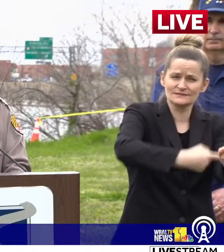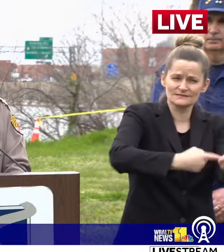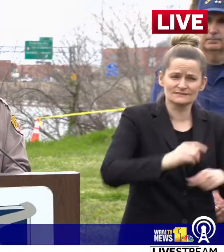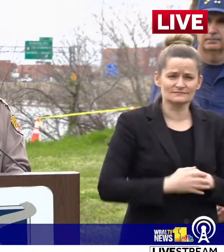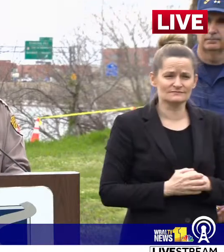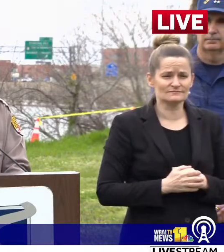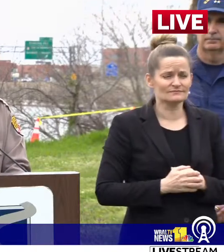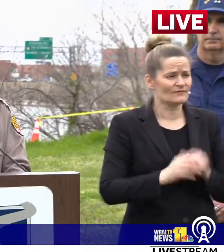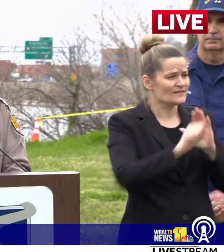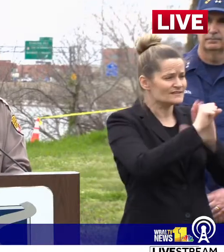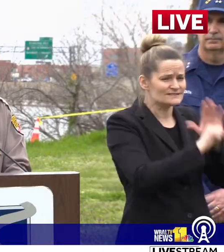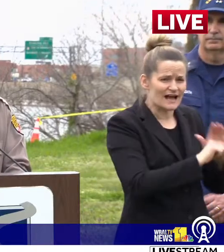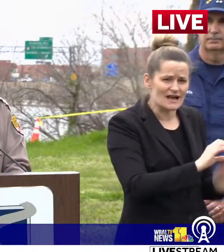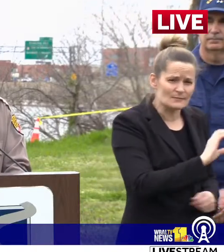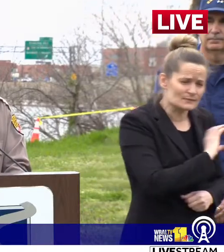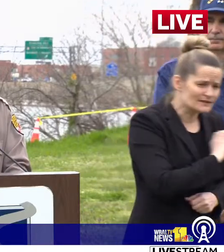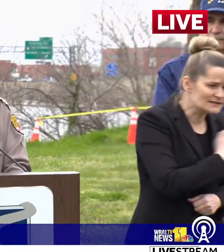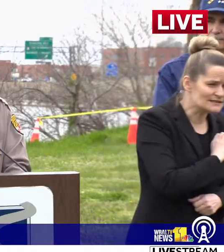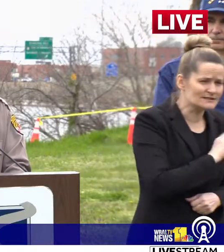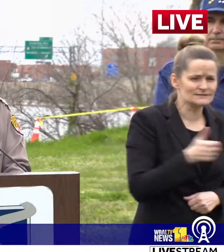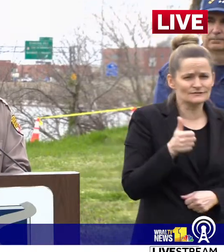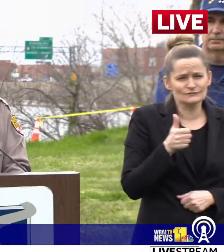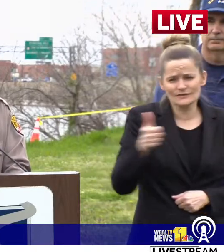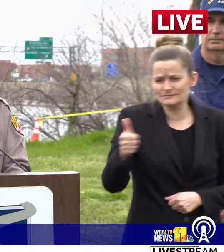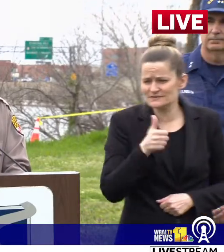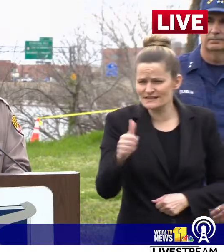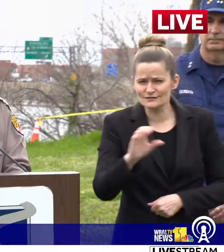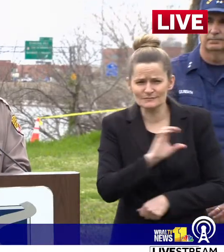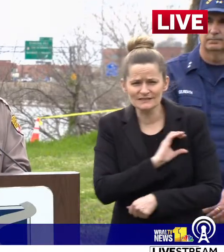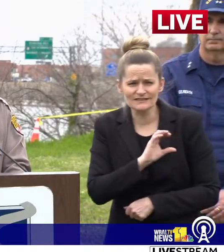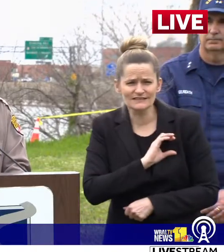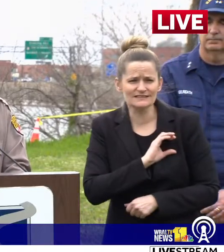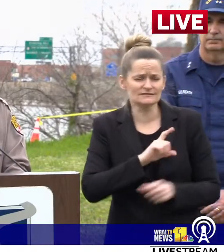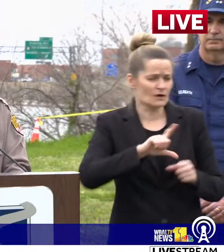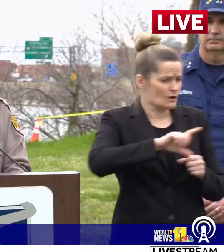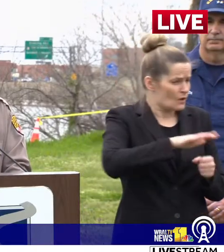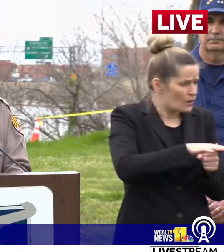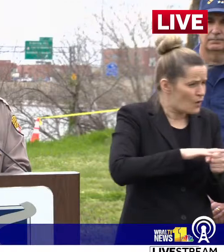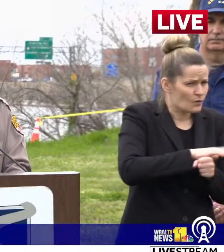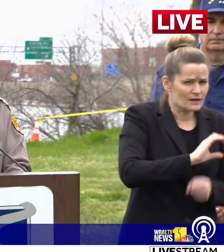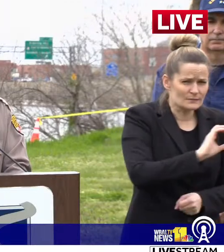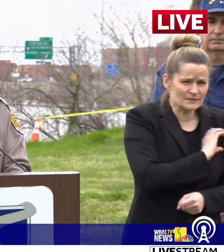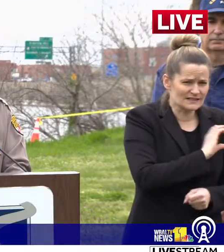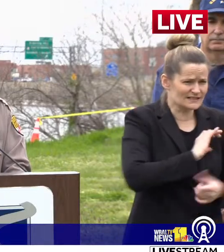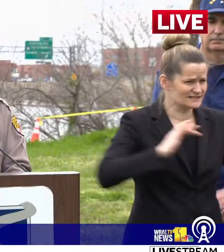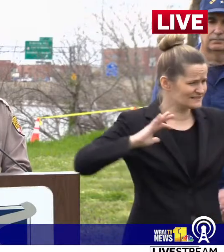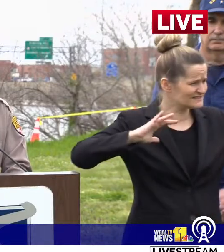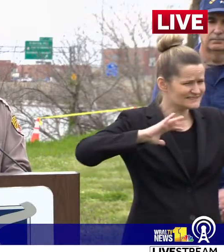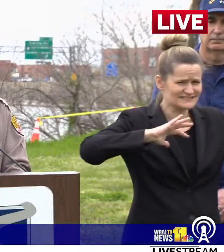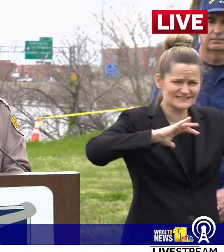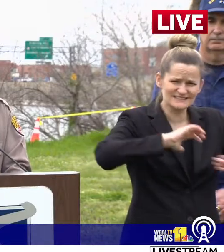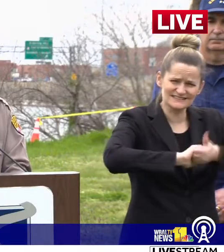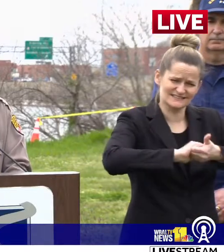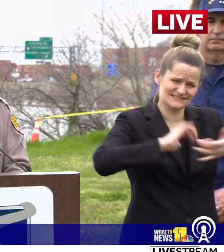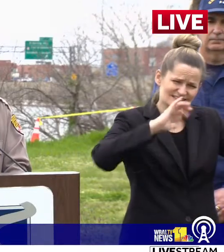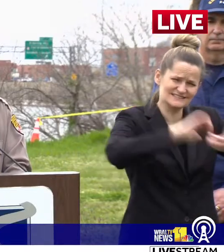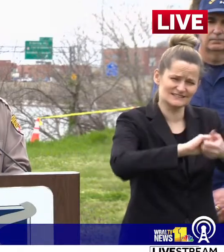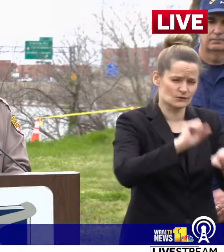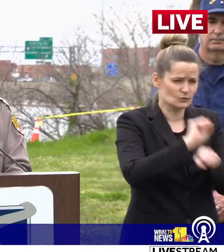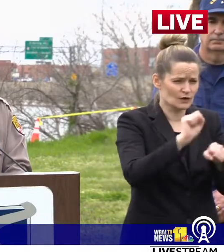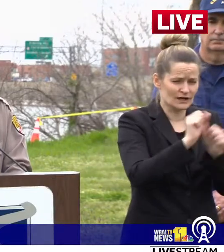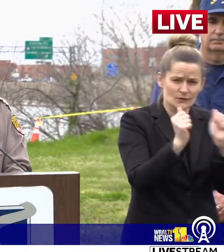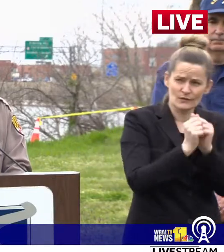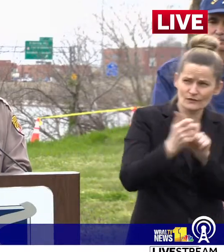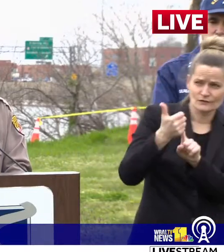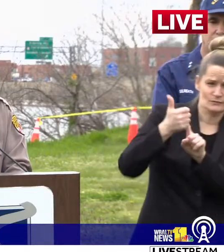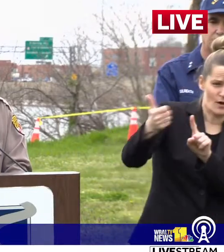Police, and all of our law enforcement partners are working together with the Maryland Department of Transportation to mitigate the impact of this